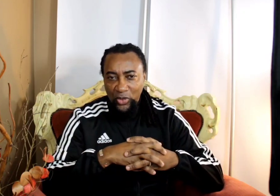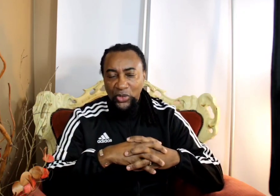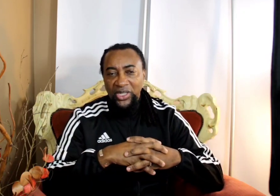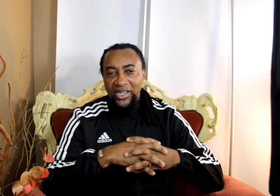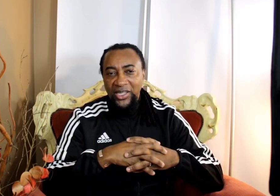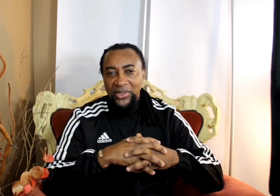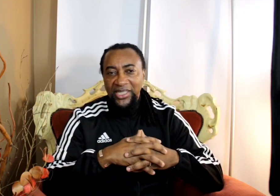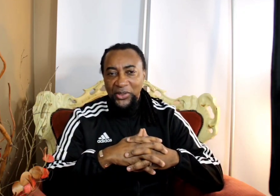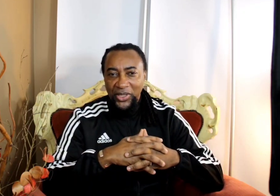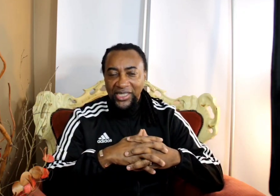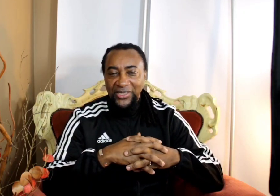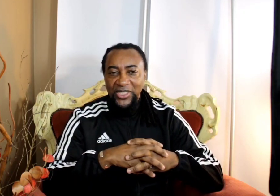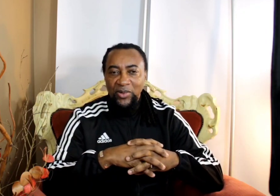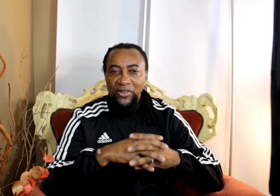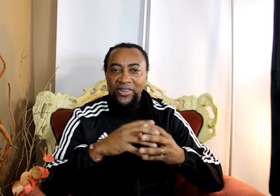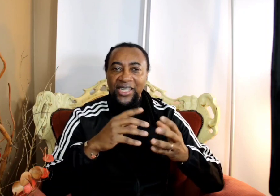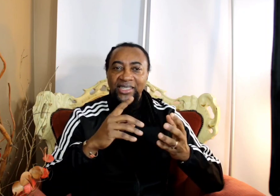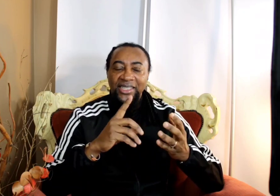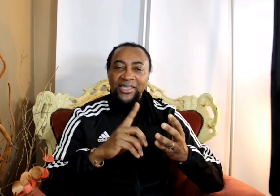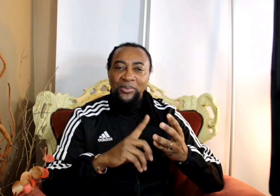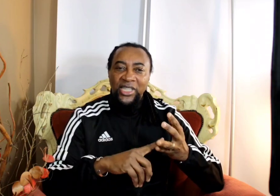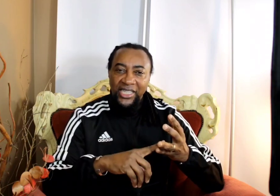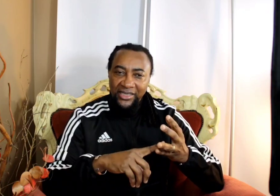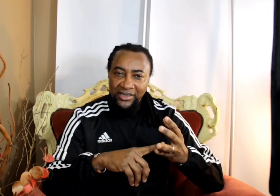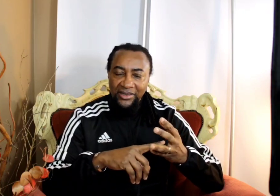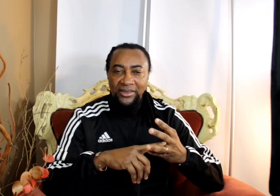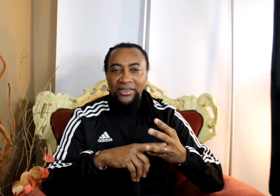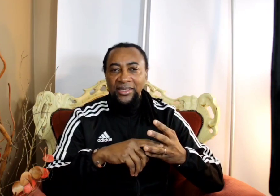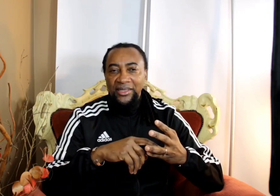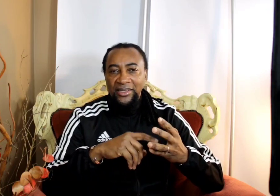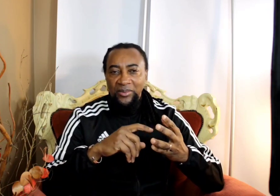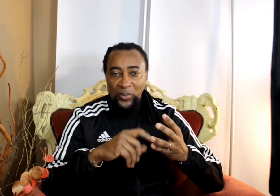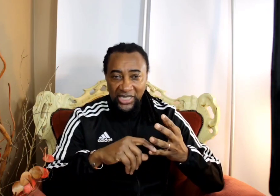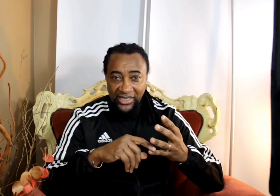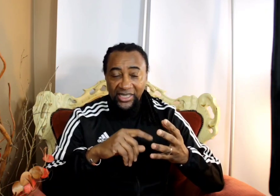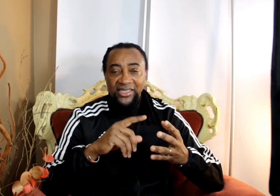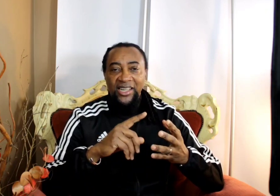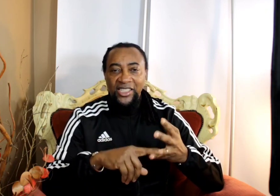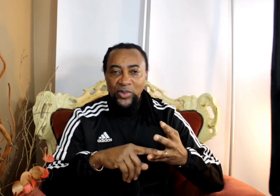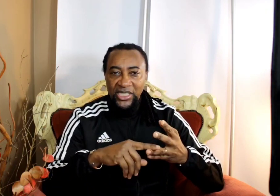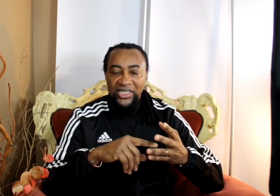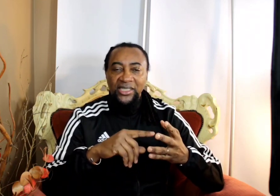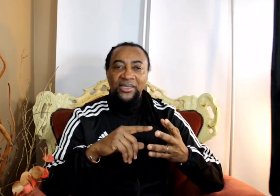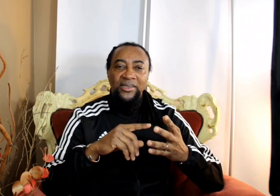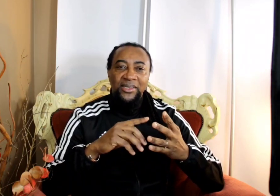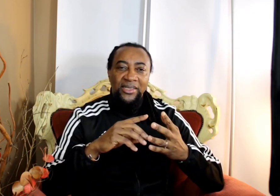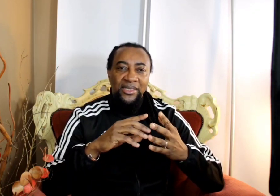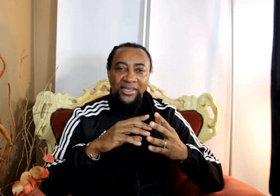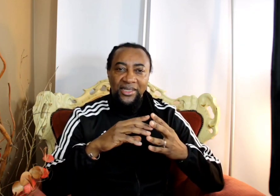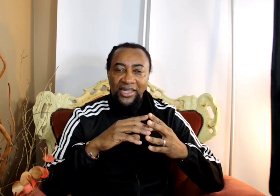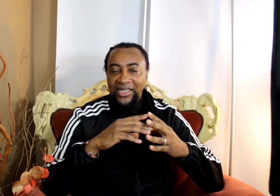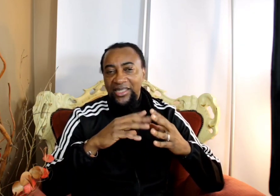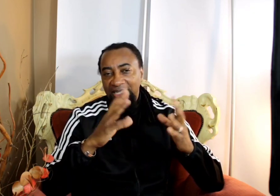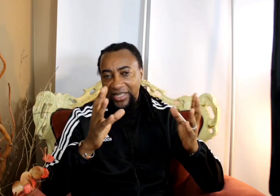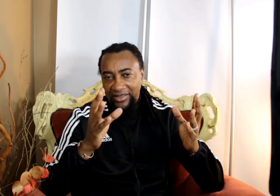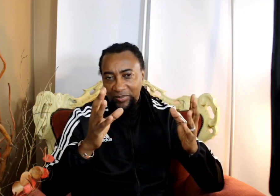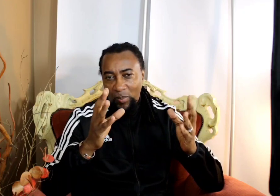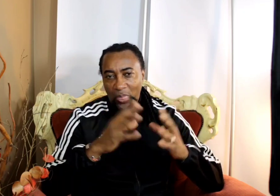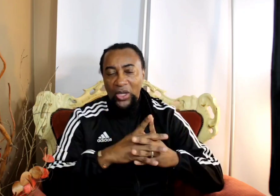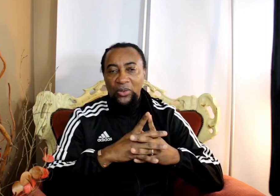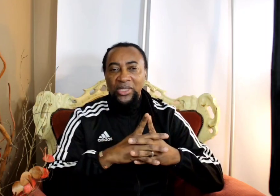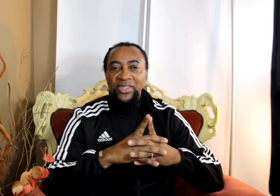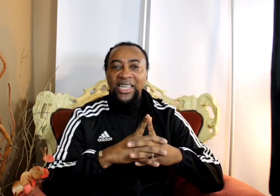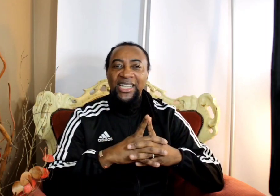they get pro bono lawyer, will take the work on for him, go find ticket, plane ticket, accommodation, and all of